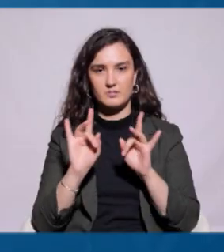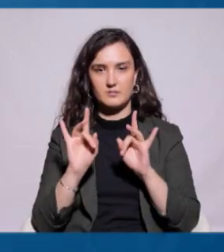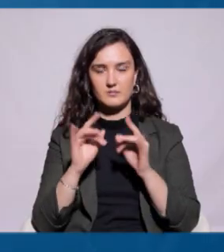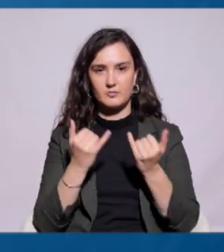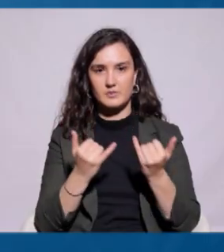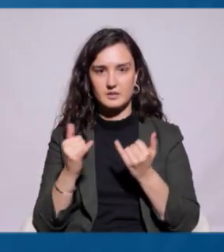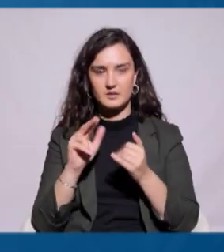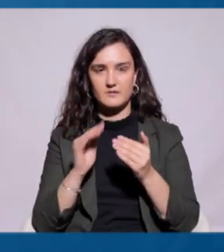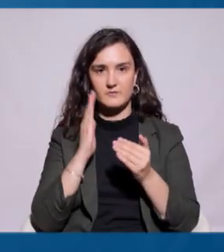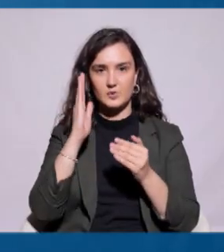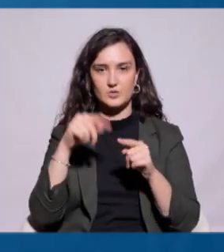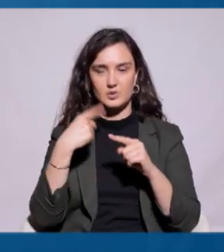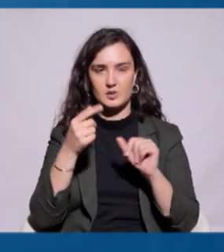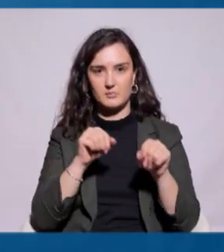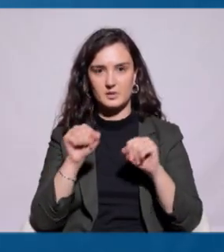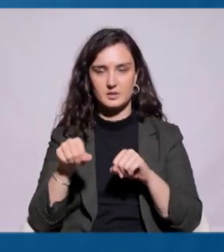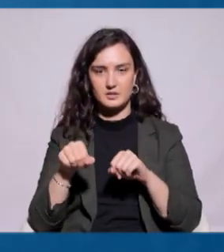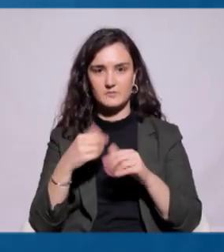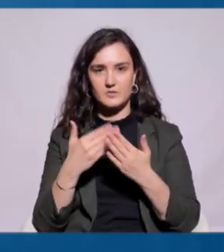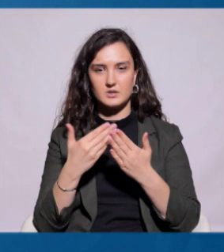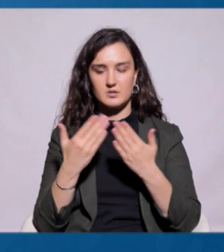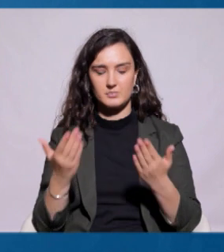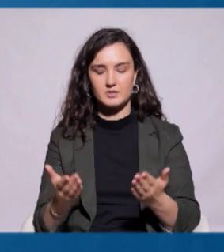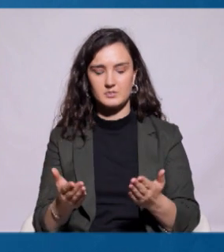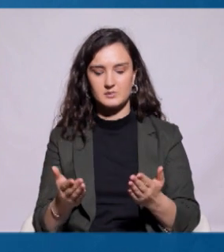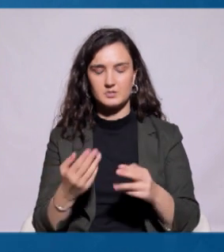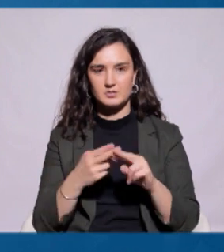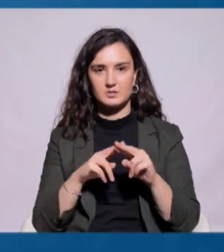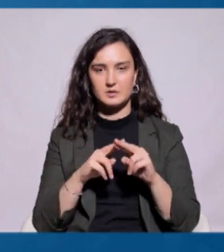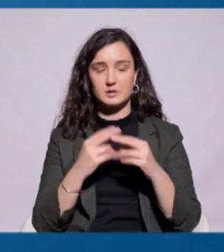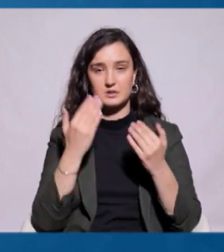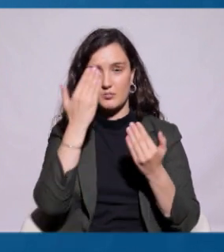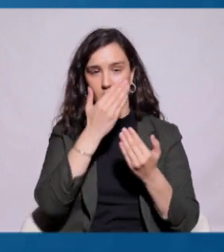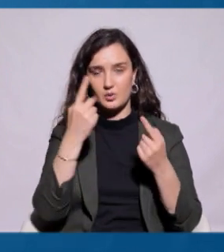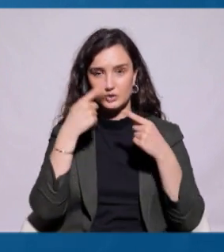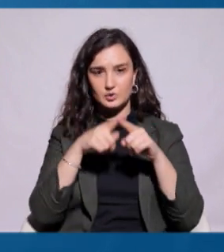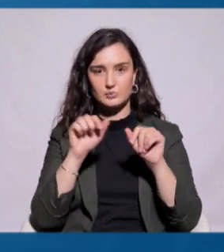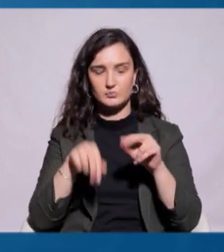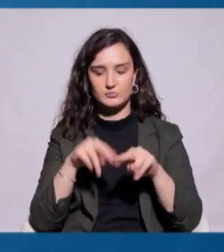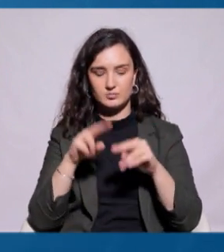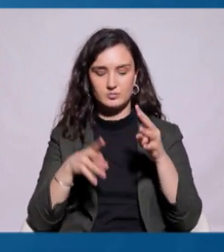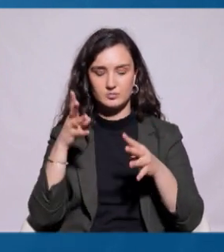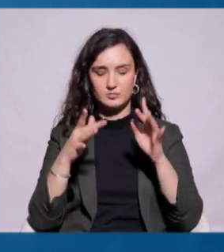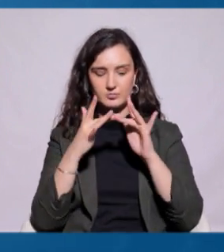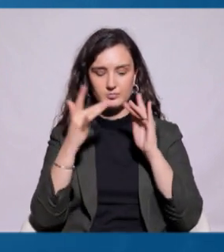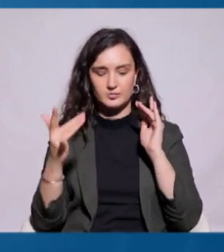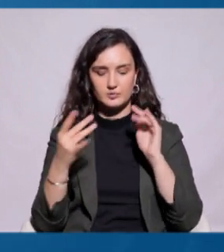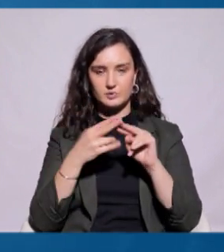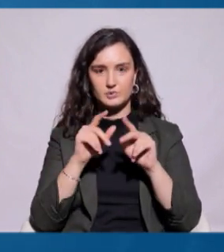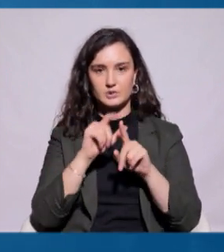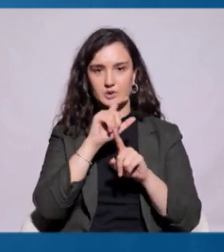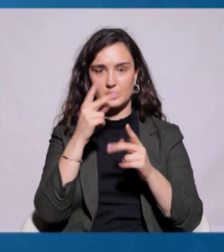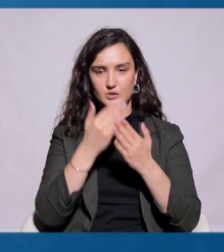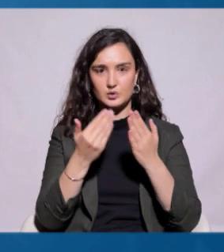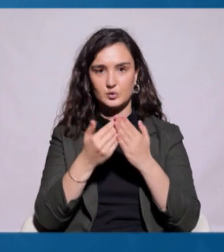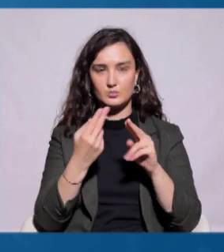and a future ability. For example, civil engineers can build bridges. This sentence